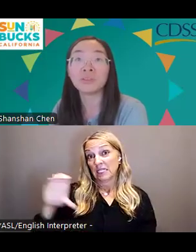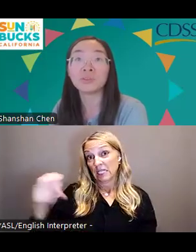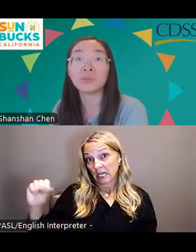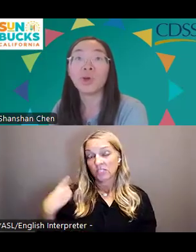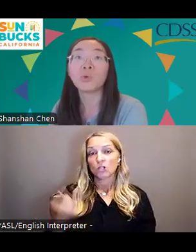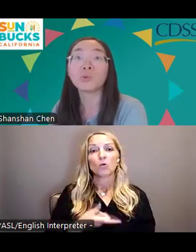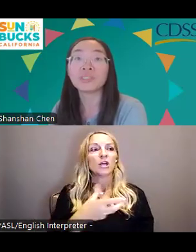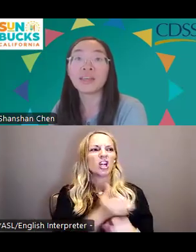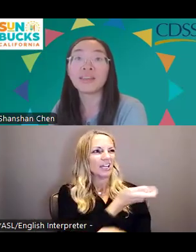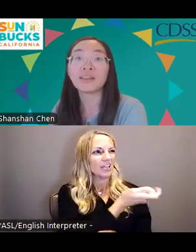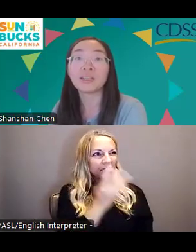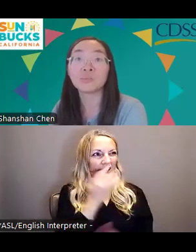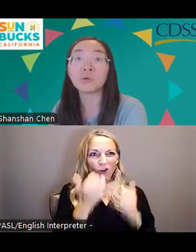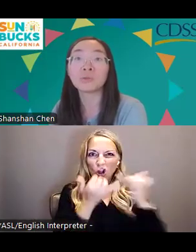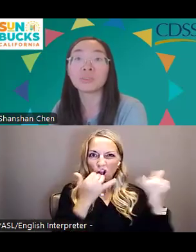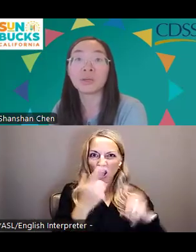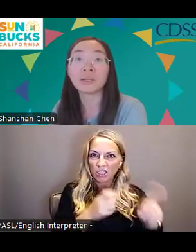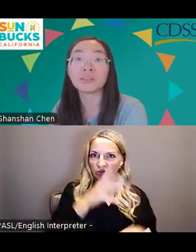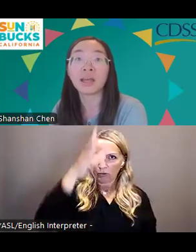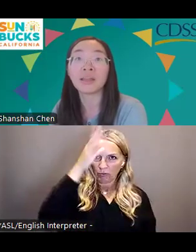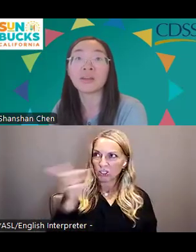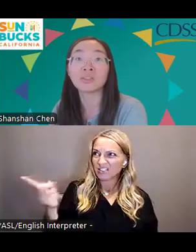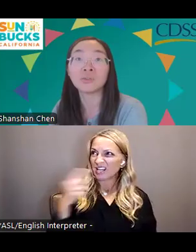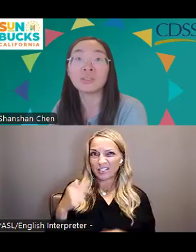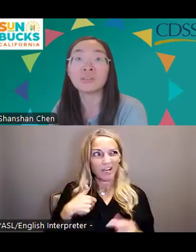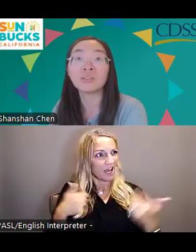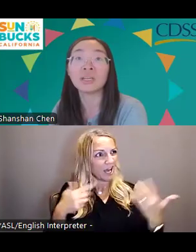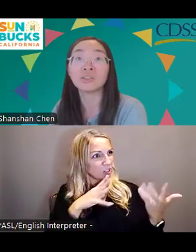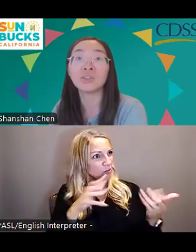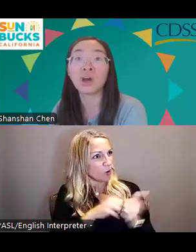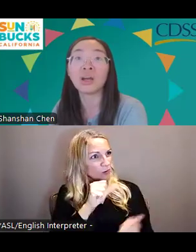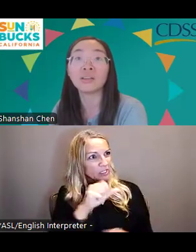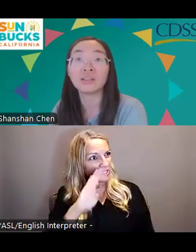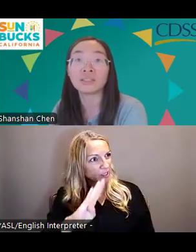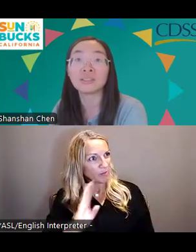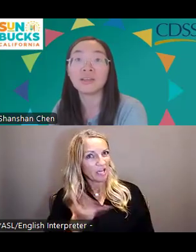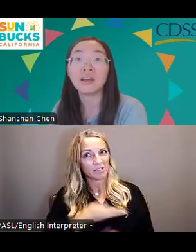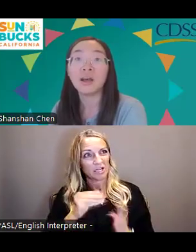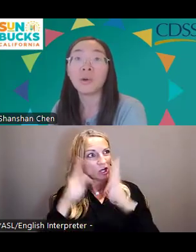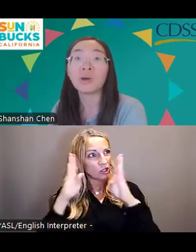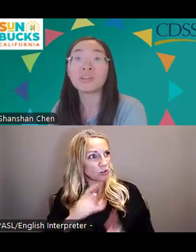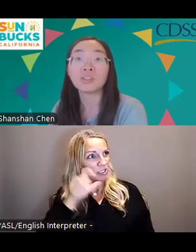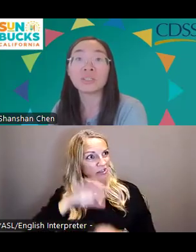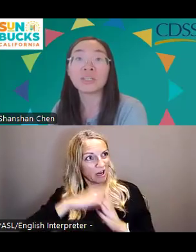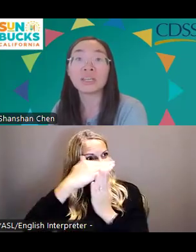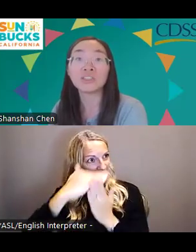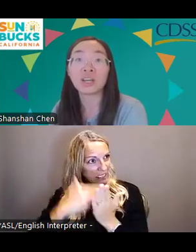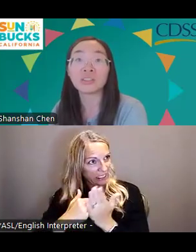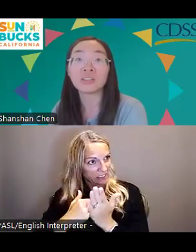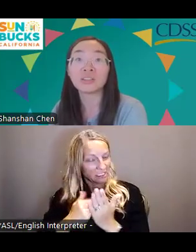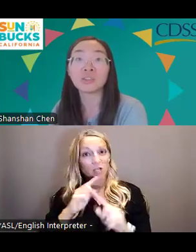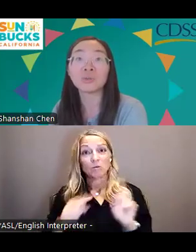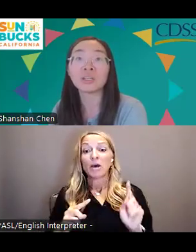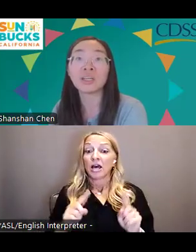from parents who say that they spoke to Sunbucks and their student is not on the list. But one student